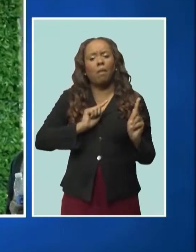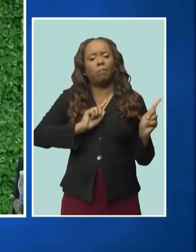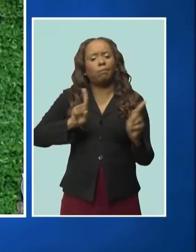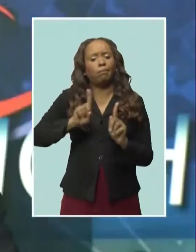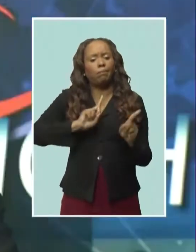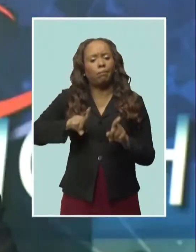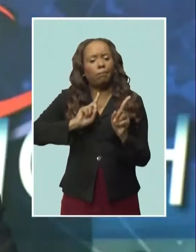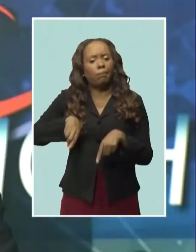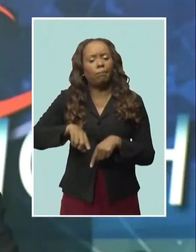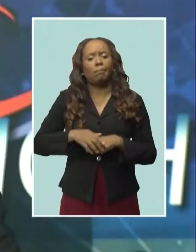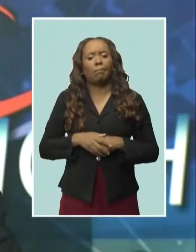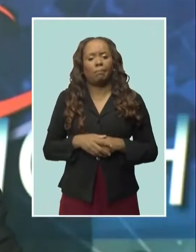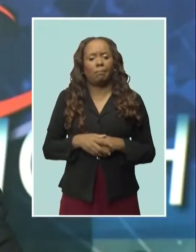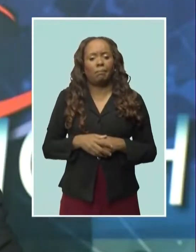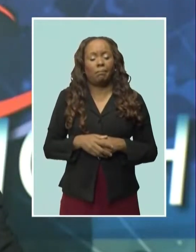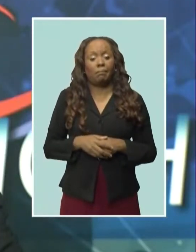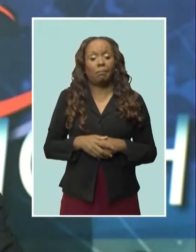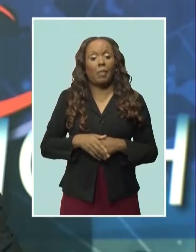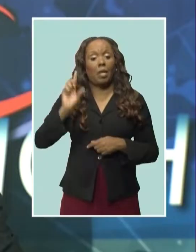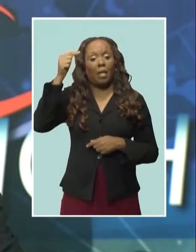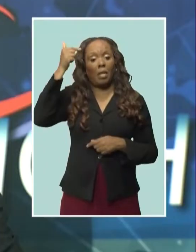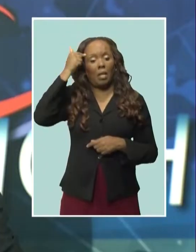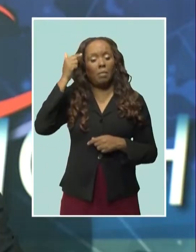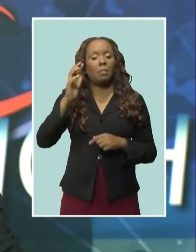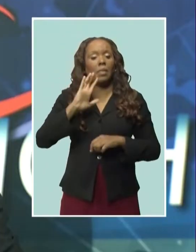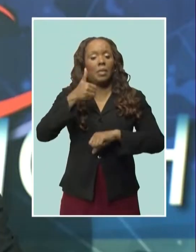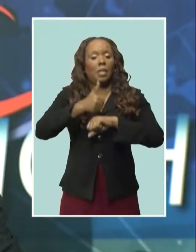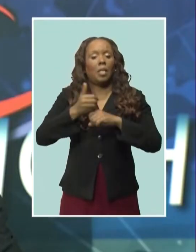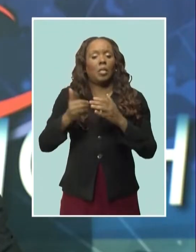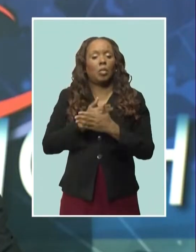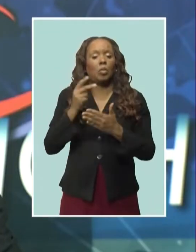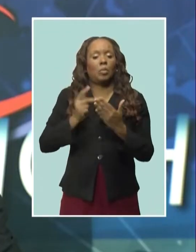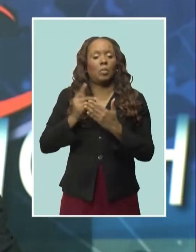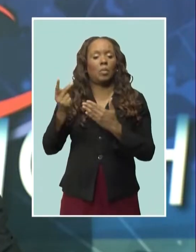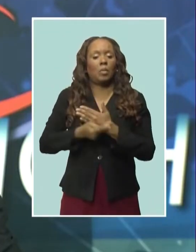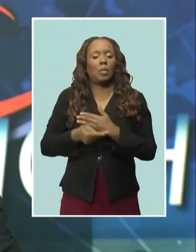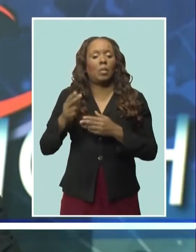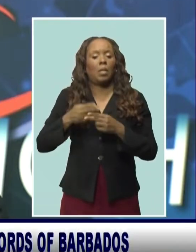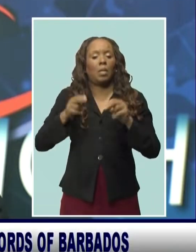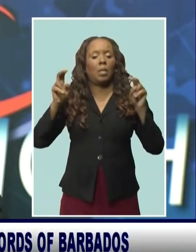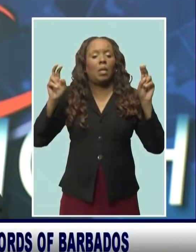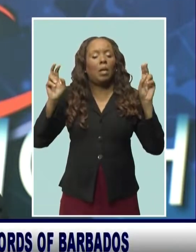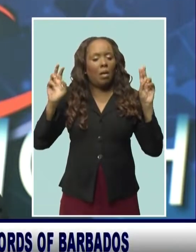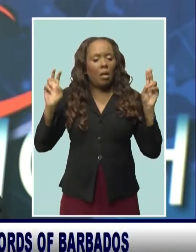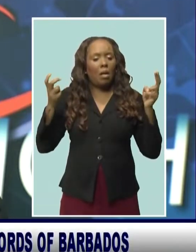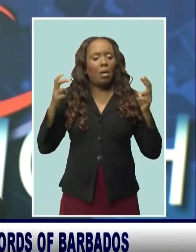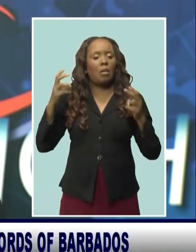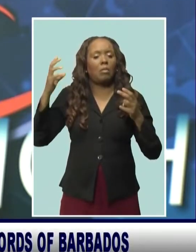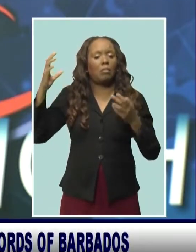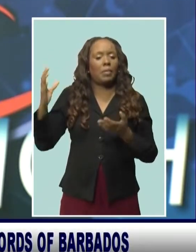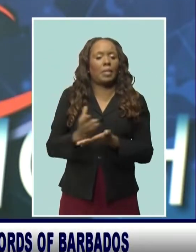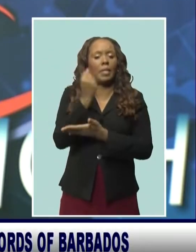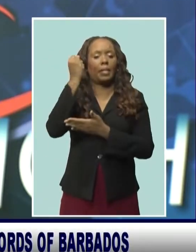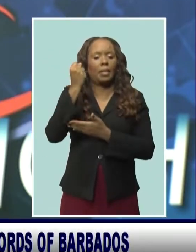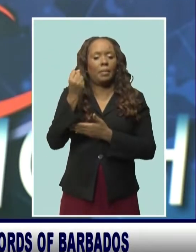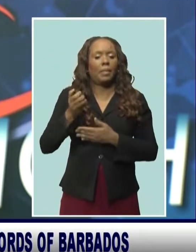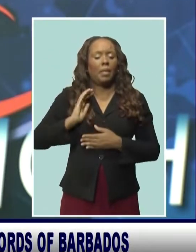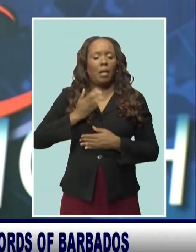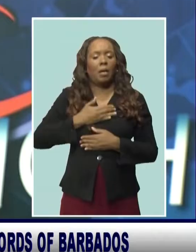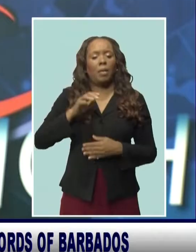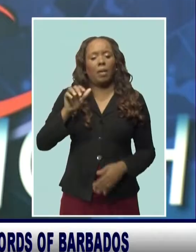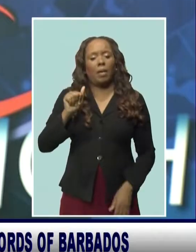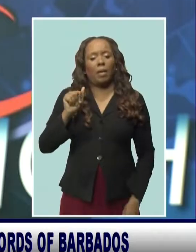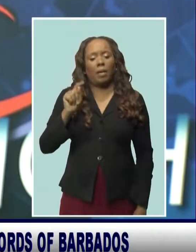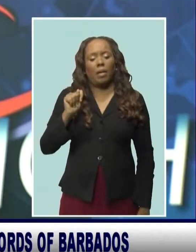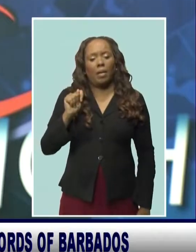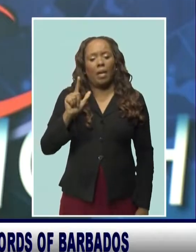develop. Government has launched a new program called Reclaiming Our Atlantic Destiny or ROAD Project. This